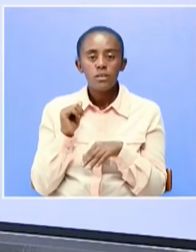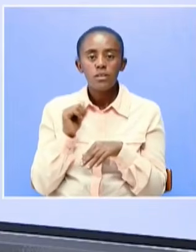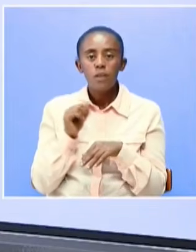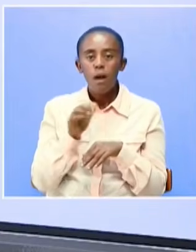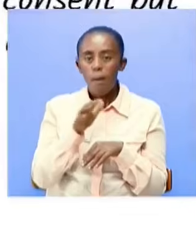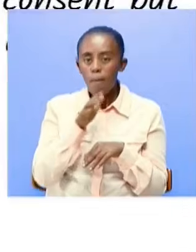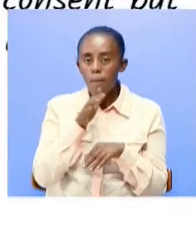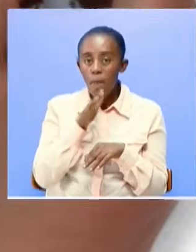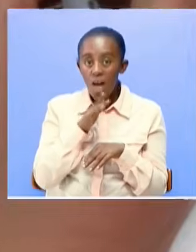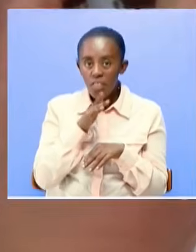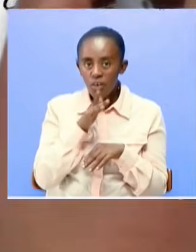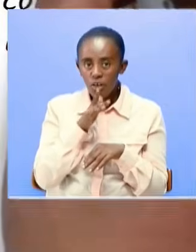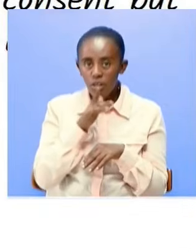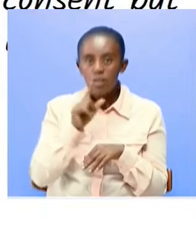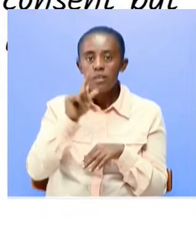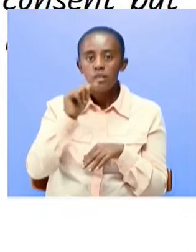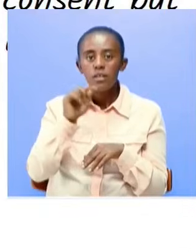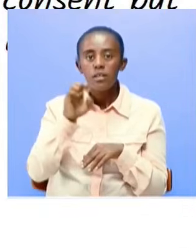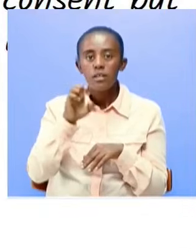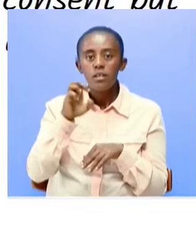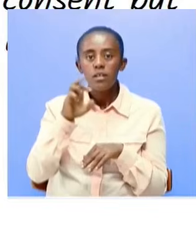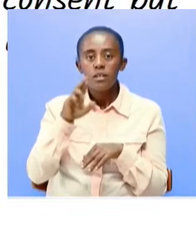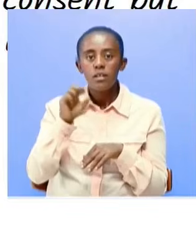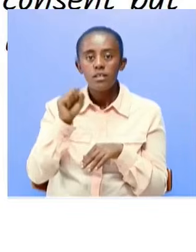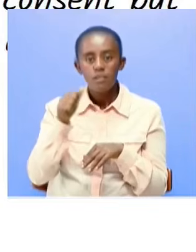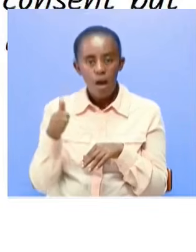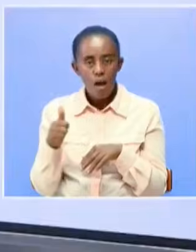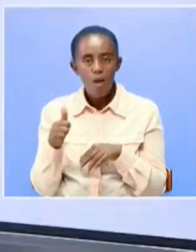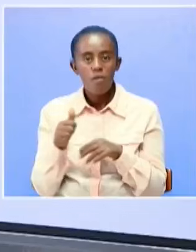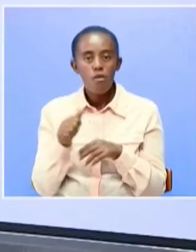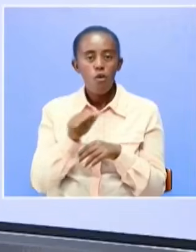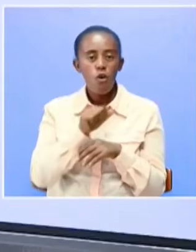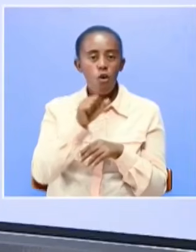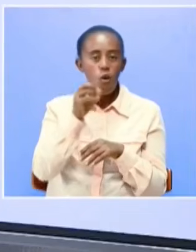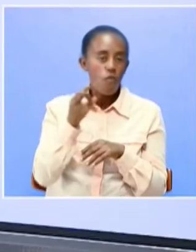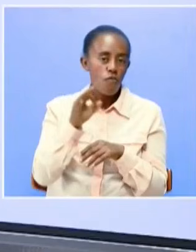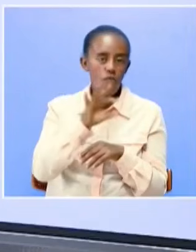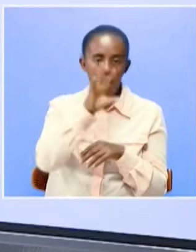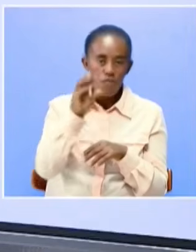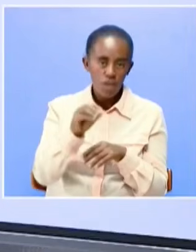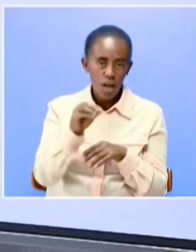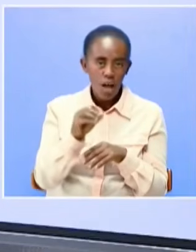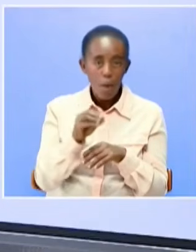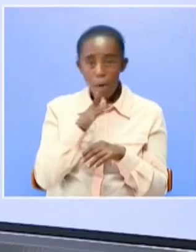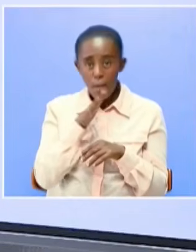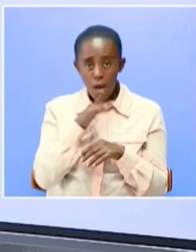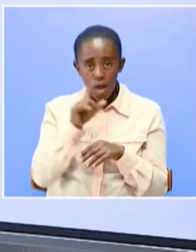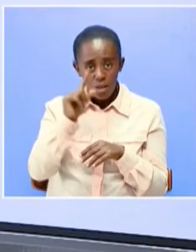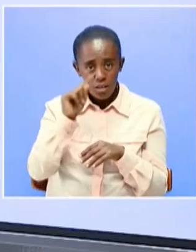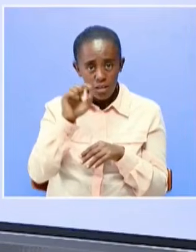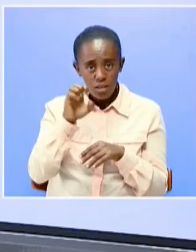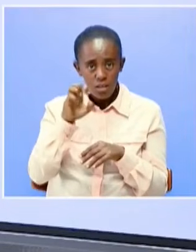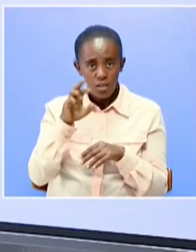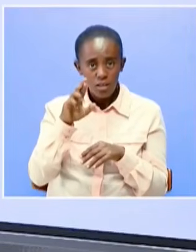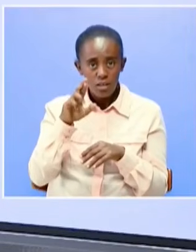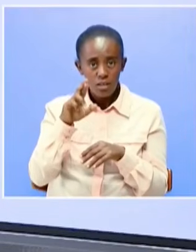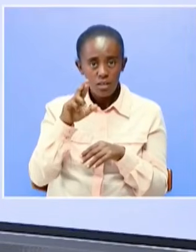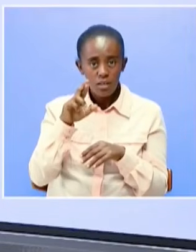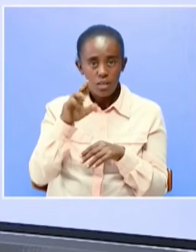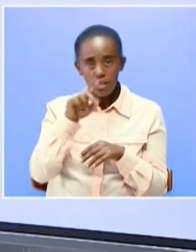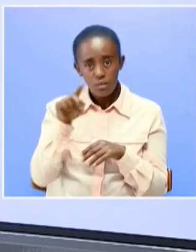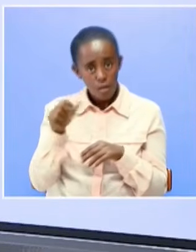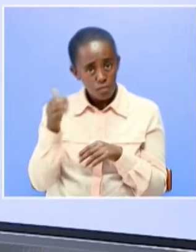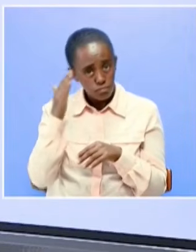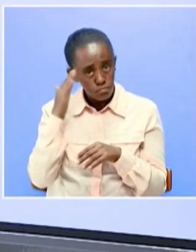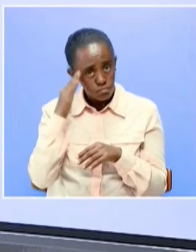Mother Teresa of Africa. Do you know Mother Teresa? Mother Teresa is